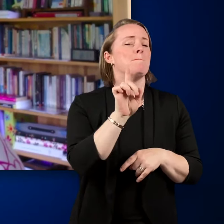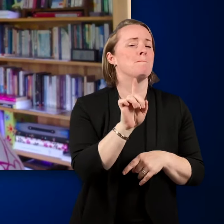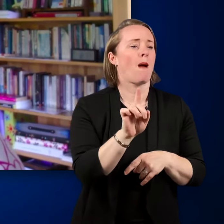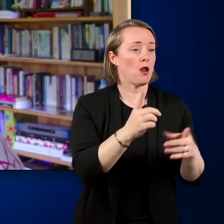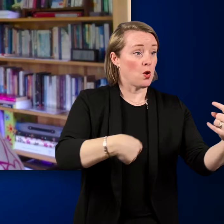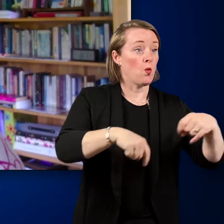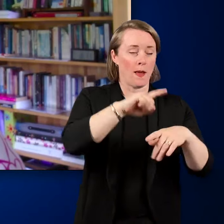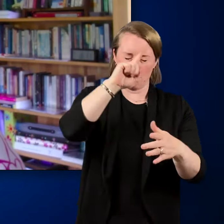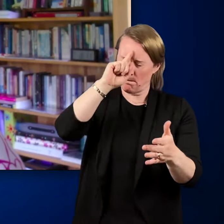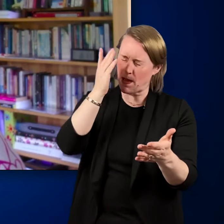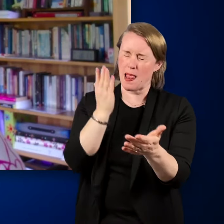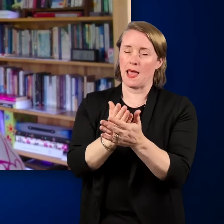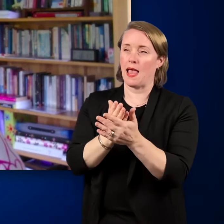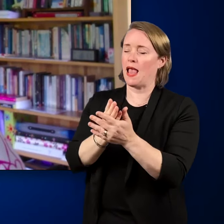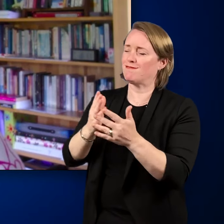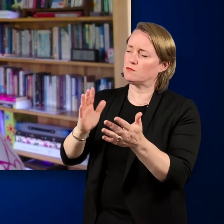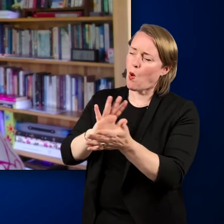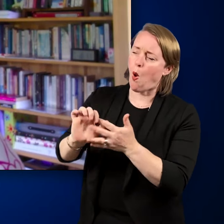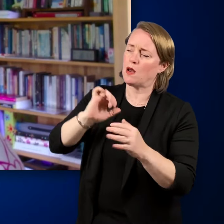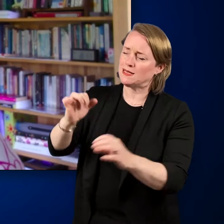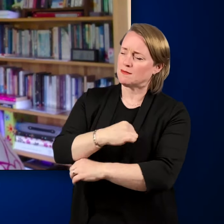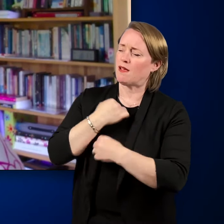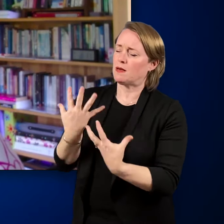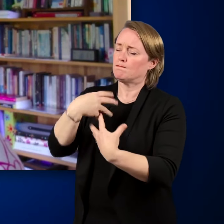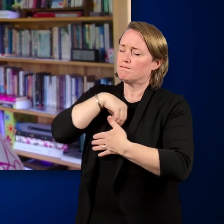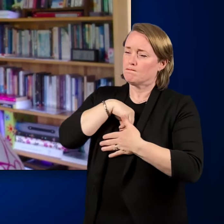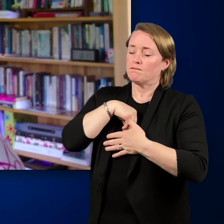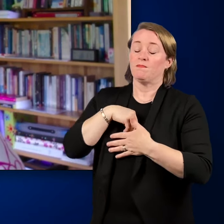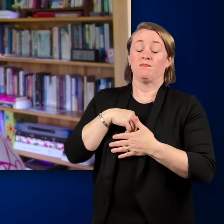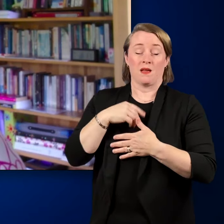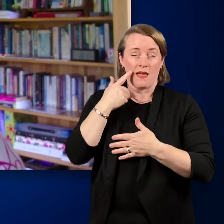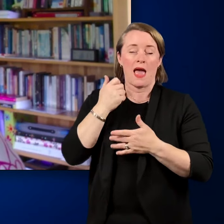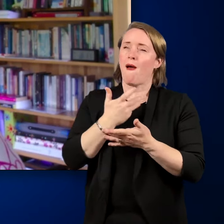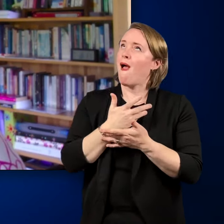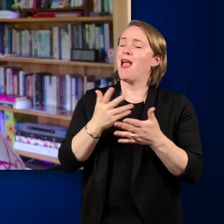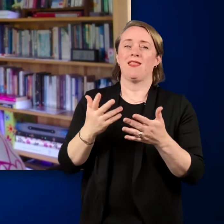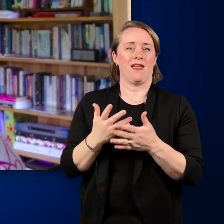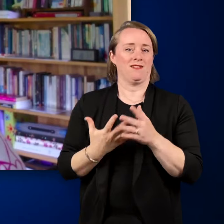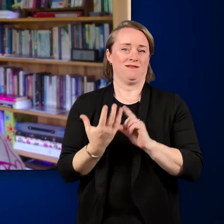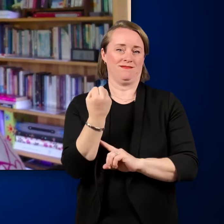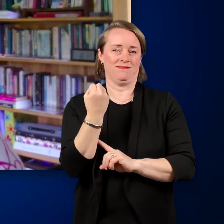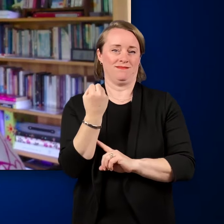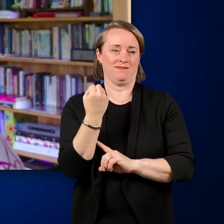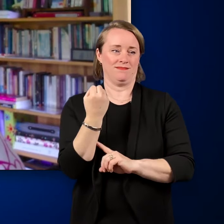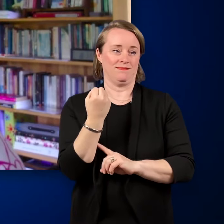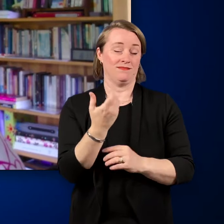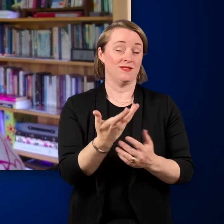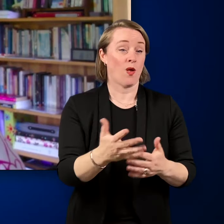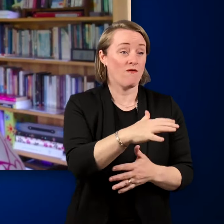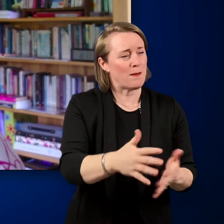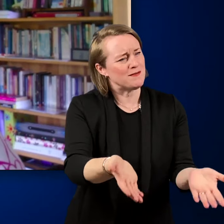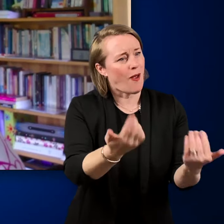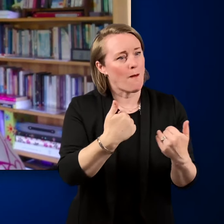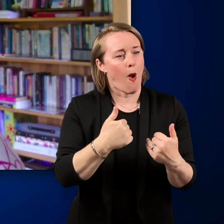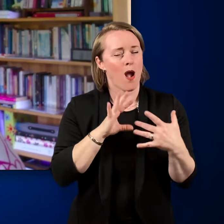the Holy Spirit, anything is possible. So, church family, let's dream